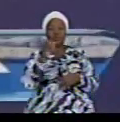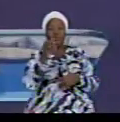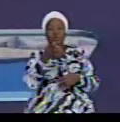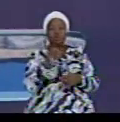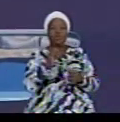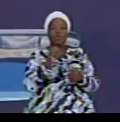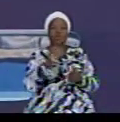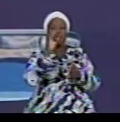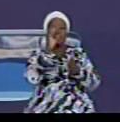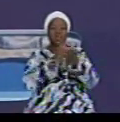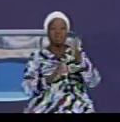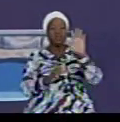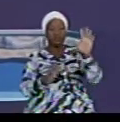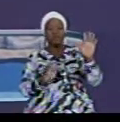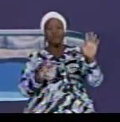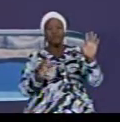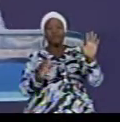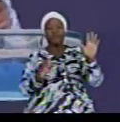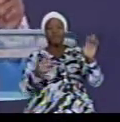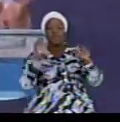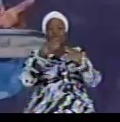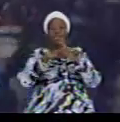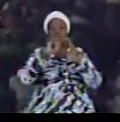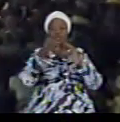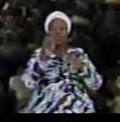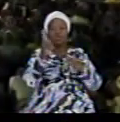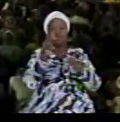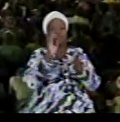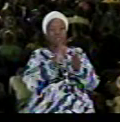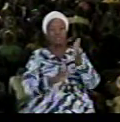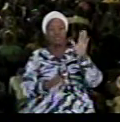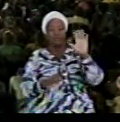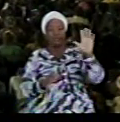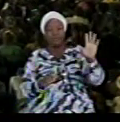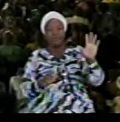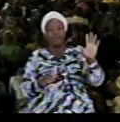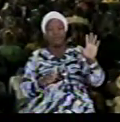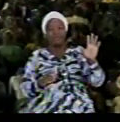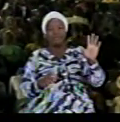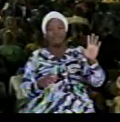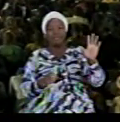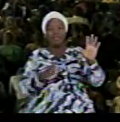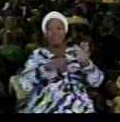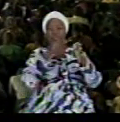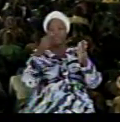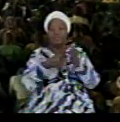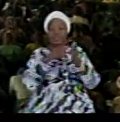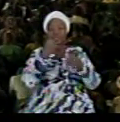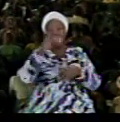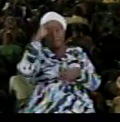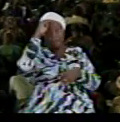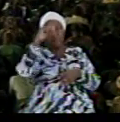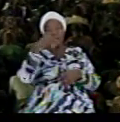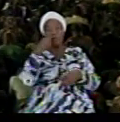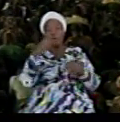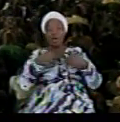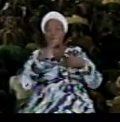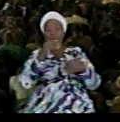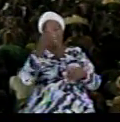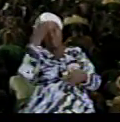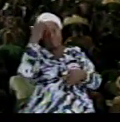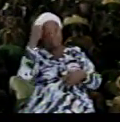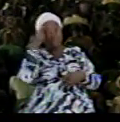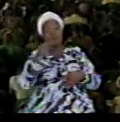John chapter 5. In John chapter 5, this is the man who had been sick